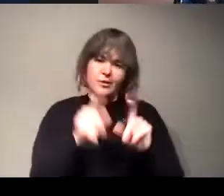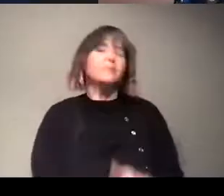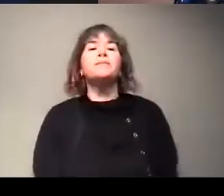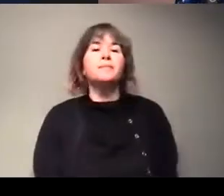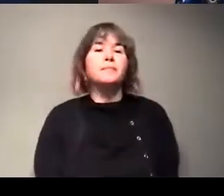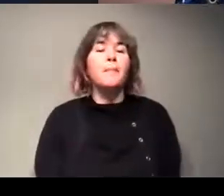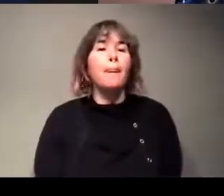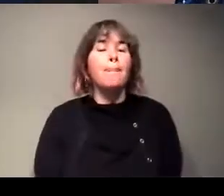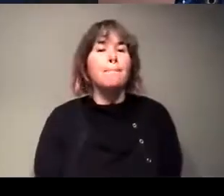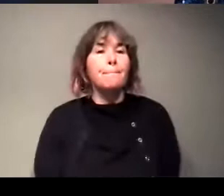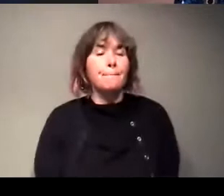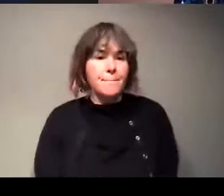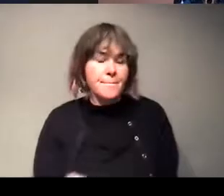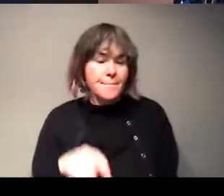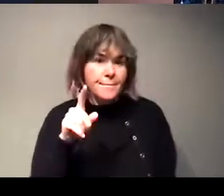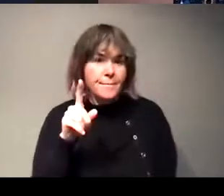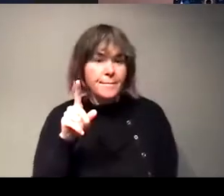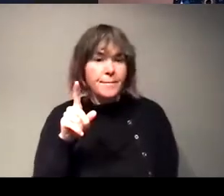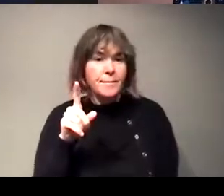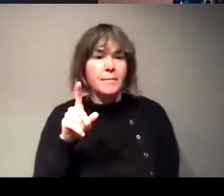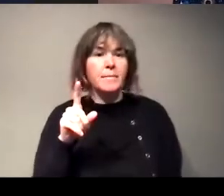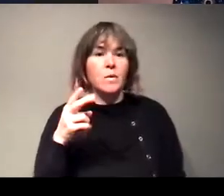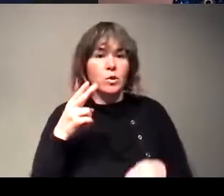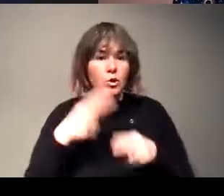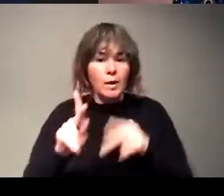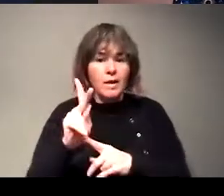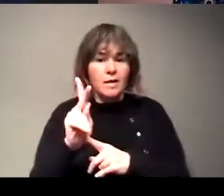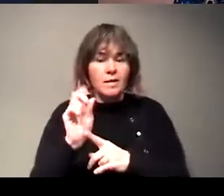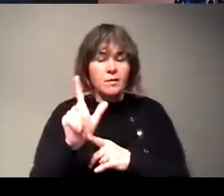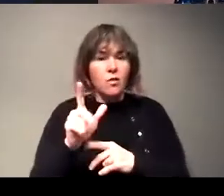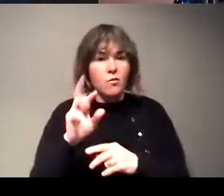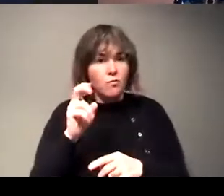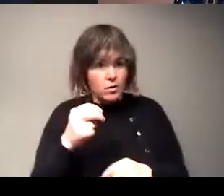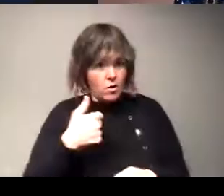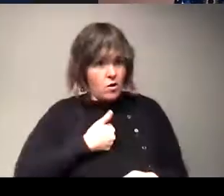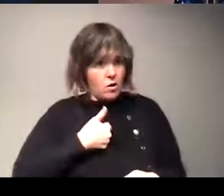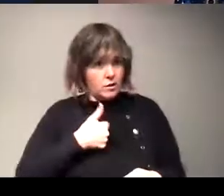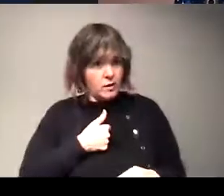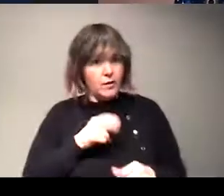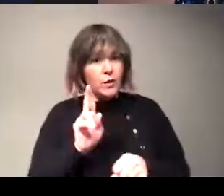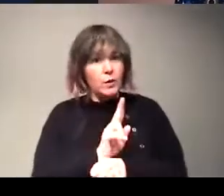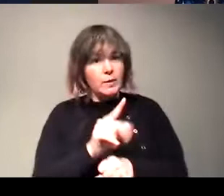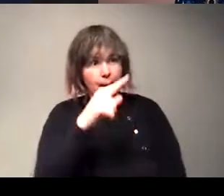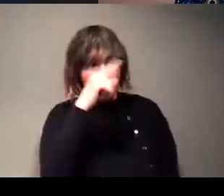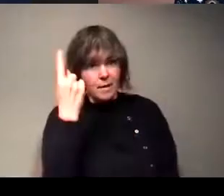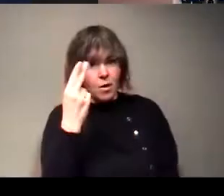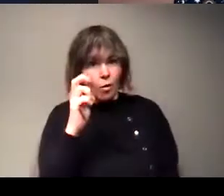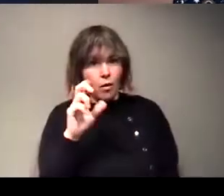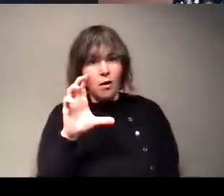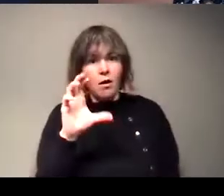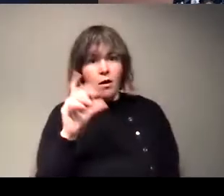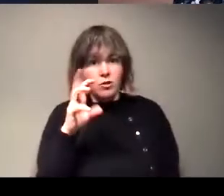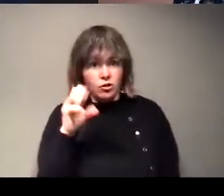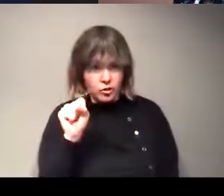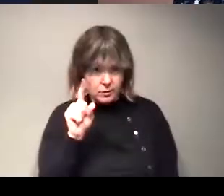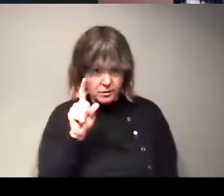Are we anywhere near shortening the Kessel run ourselves using black hole clusters? And is that